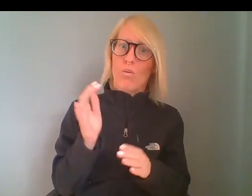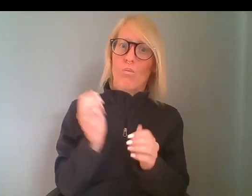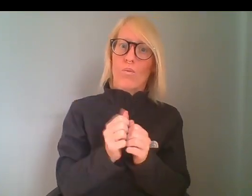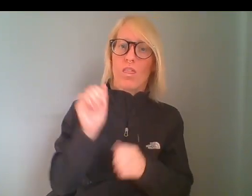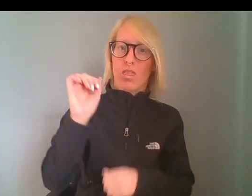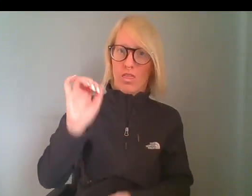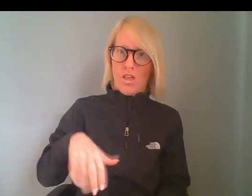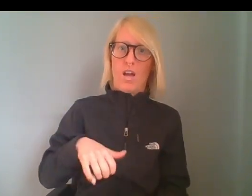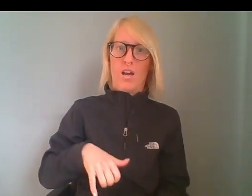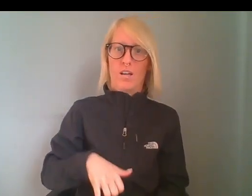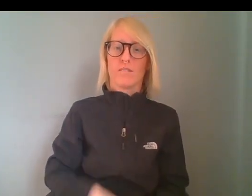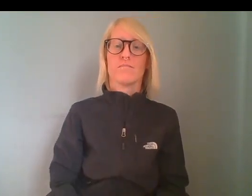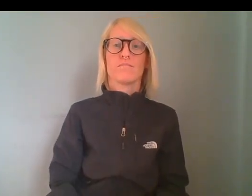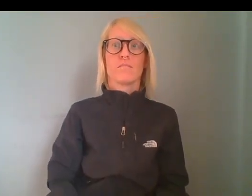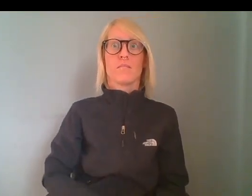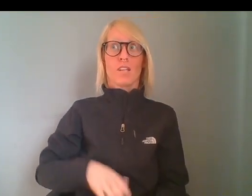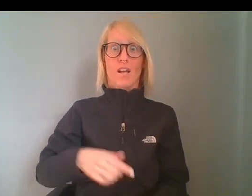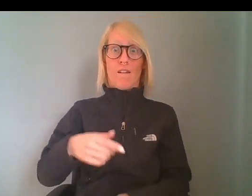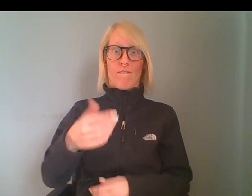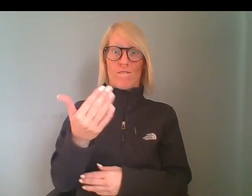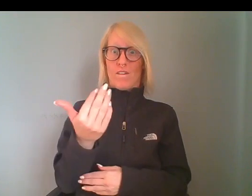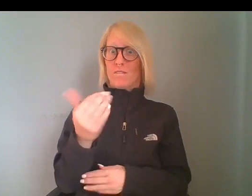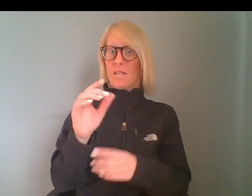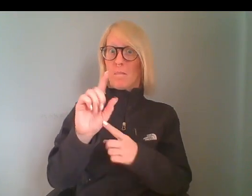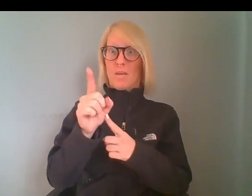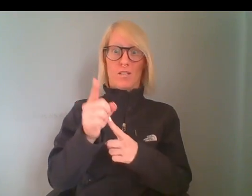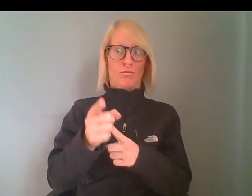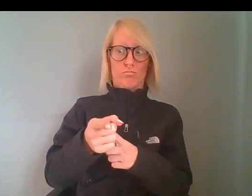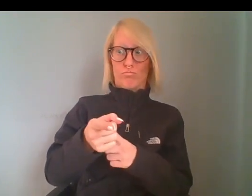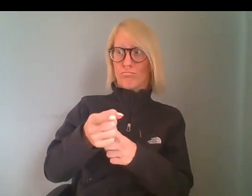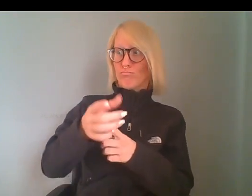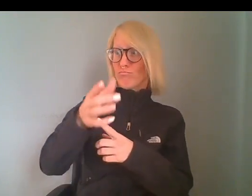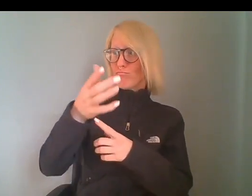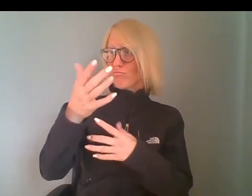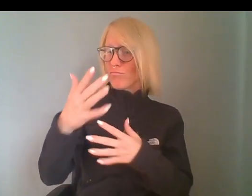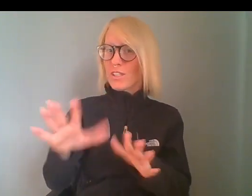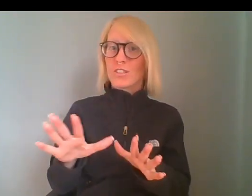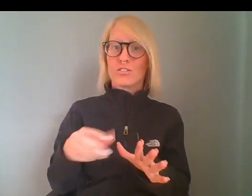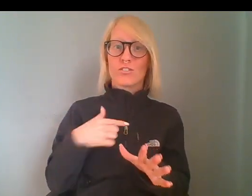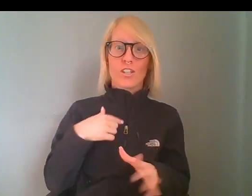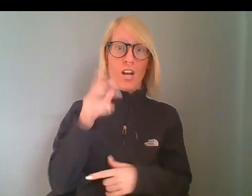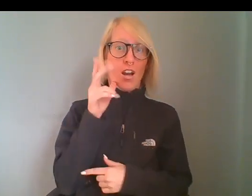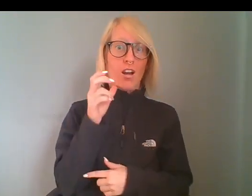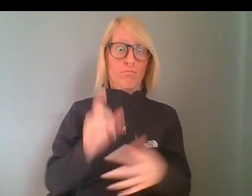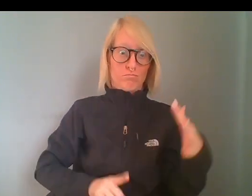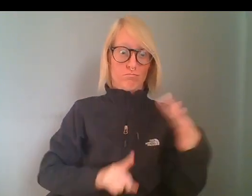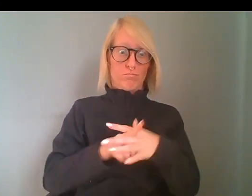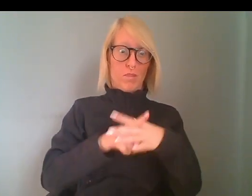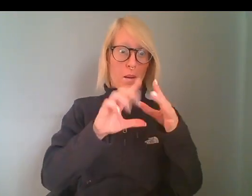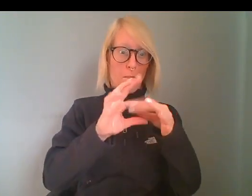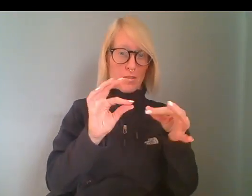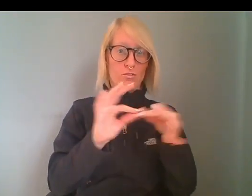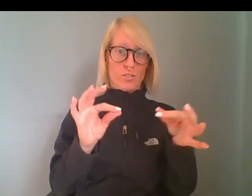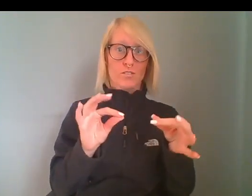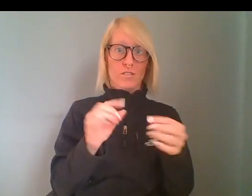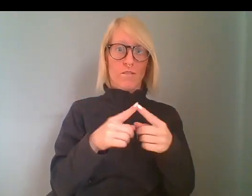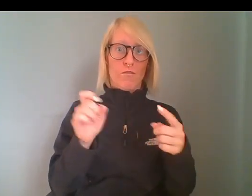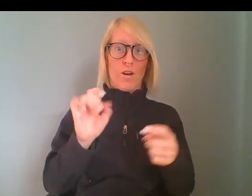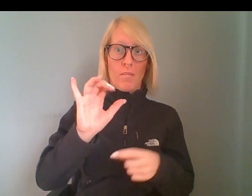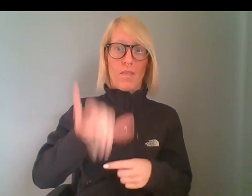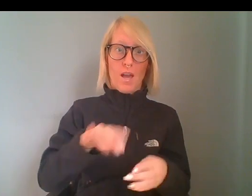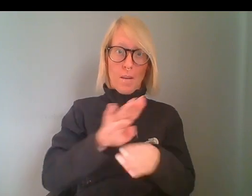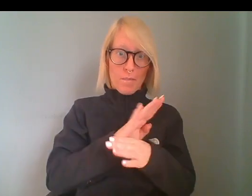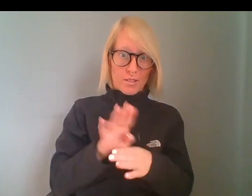minutes, I actually heard back from the company. So then my issue was resolved. So it's kind of interesting that you would think things,